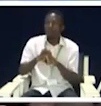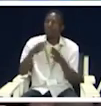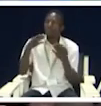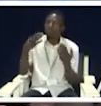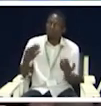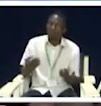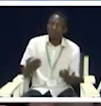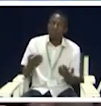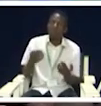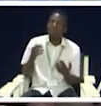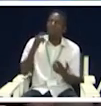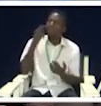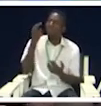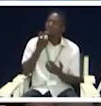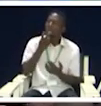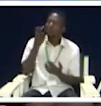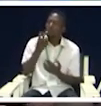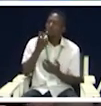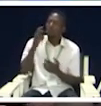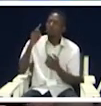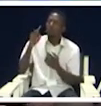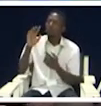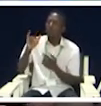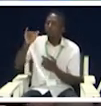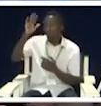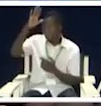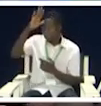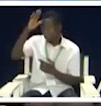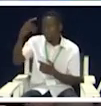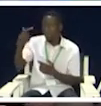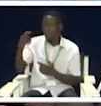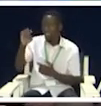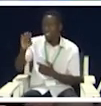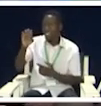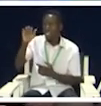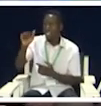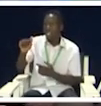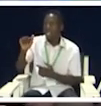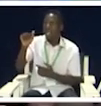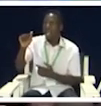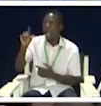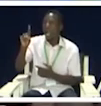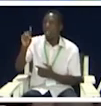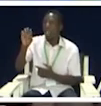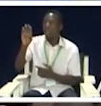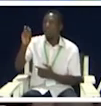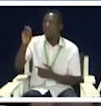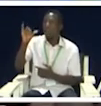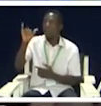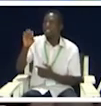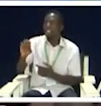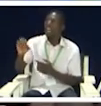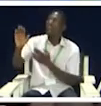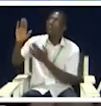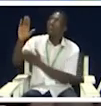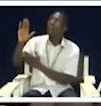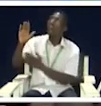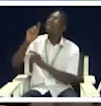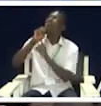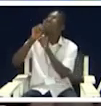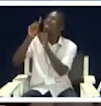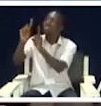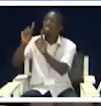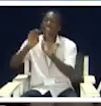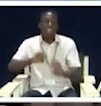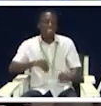the General Overseer of the Redeemed Christian Church of God, Pastor E.A. Adeboye. God answered and blessed them with a